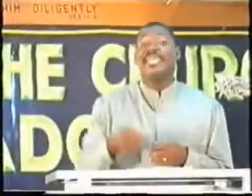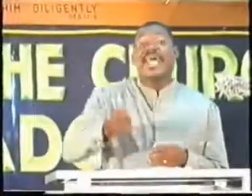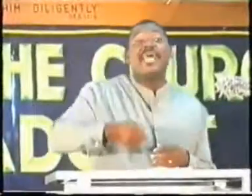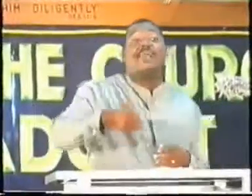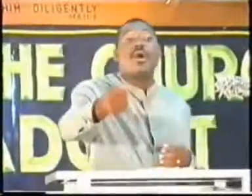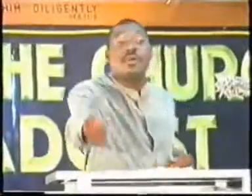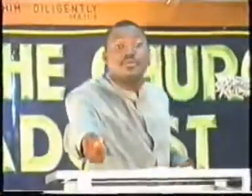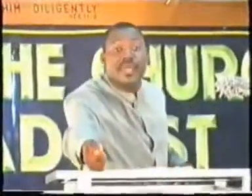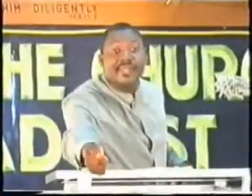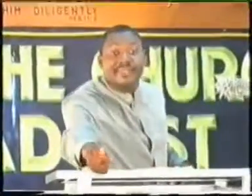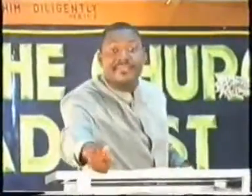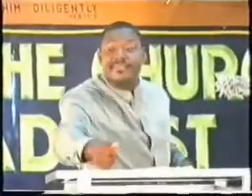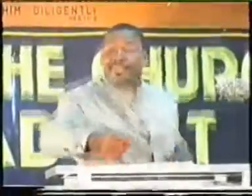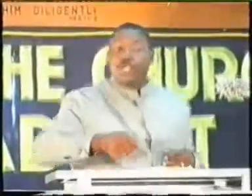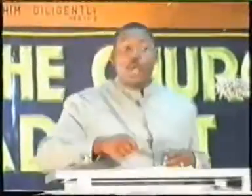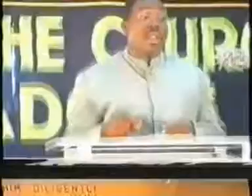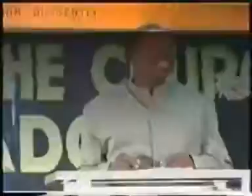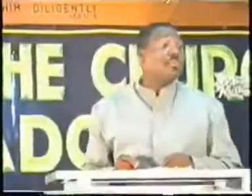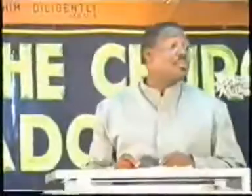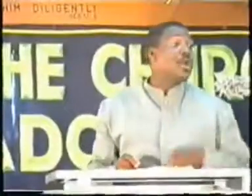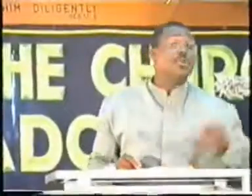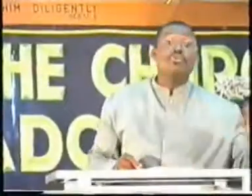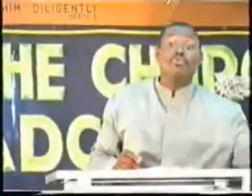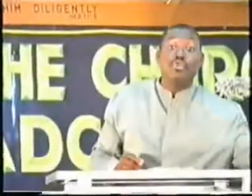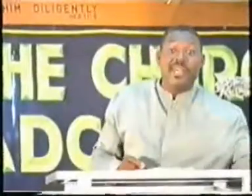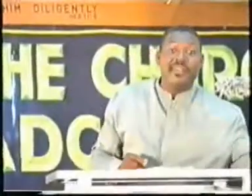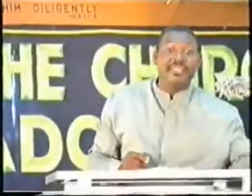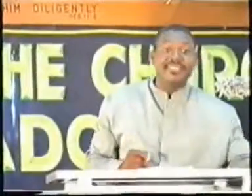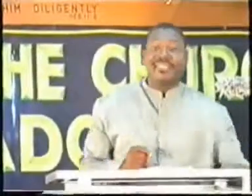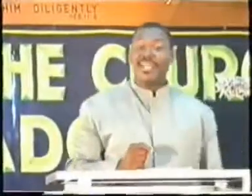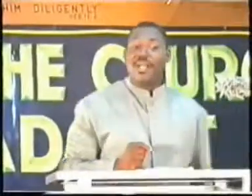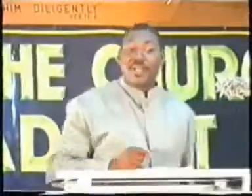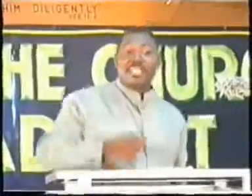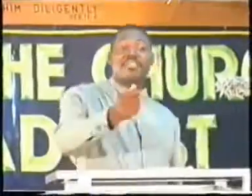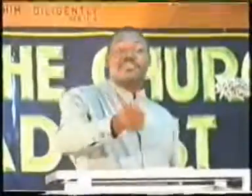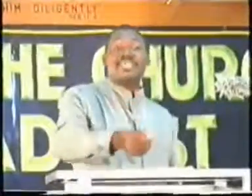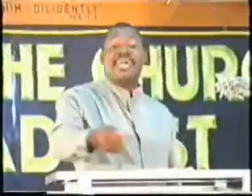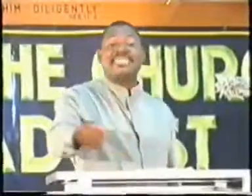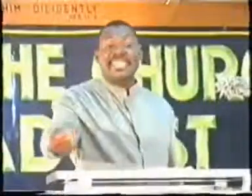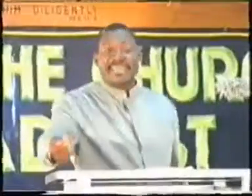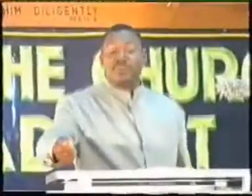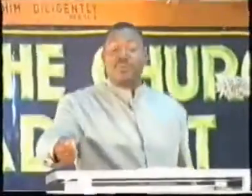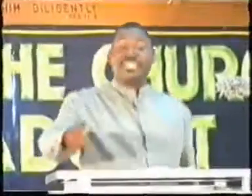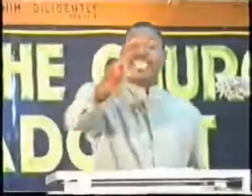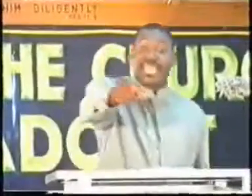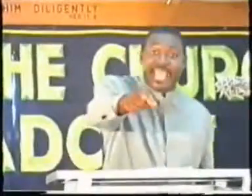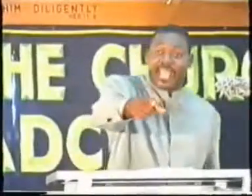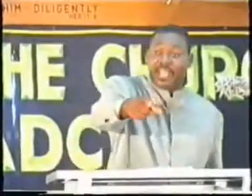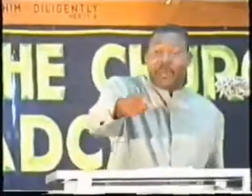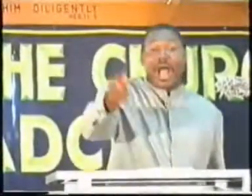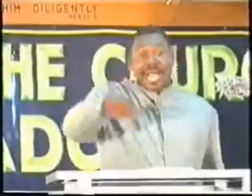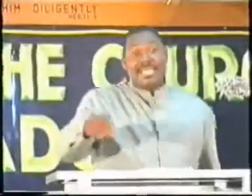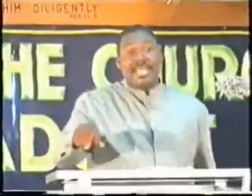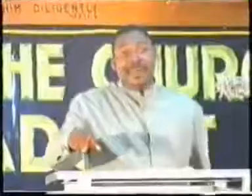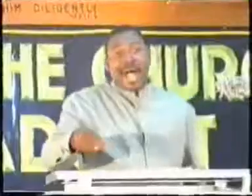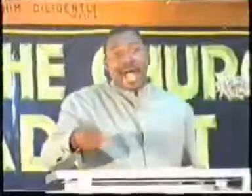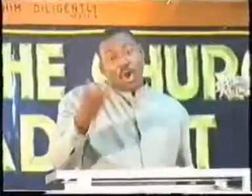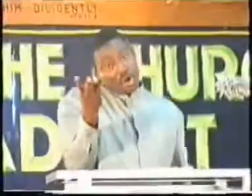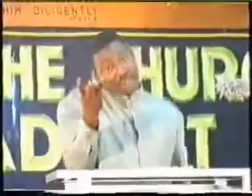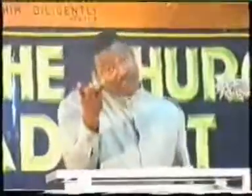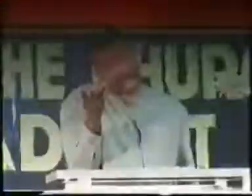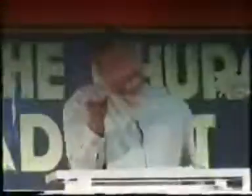collection any kind? Oh, about 200. Collection tossing me a new 200. Collection tossing me as 300. We try ye, no one can ye